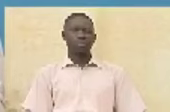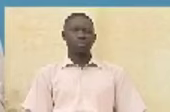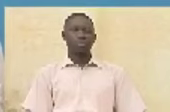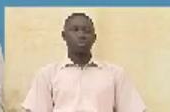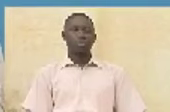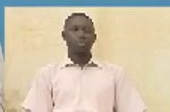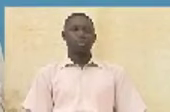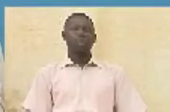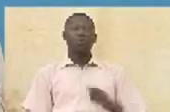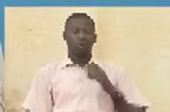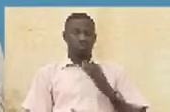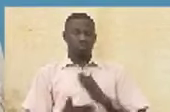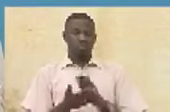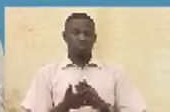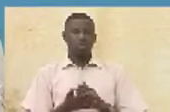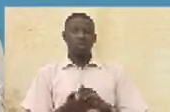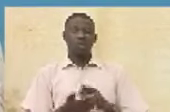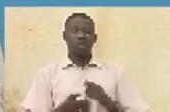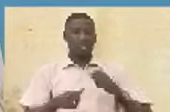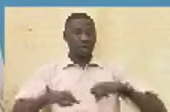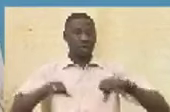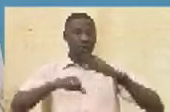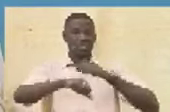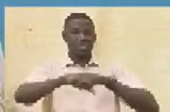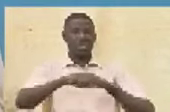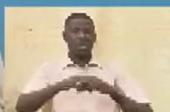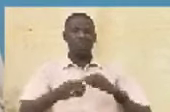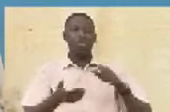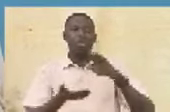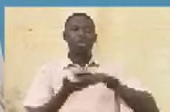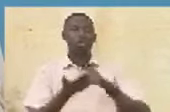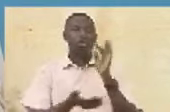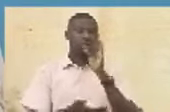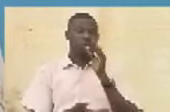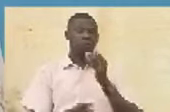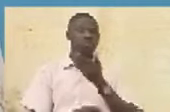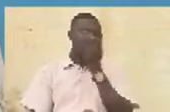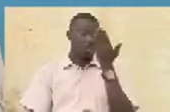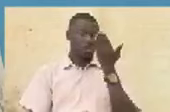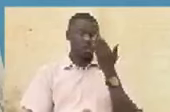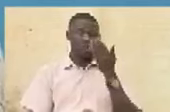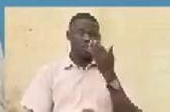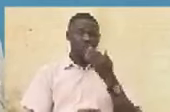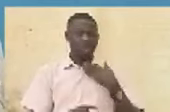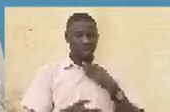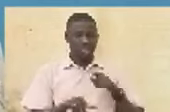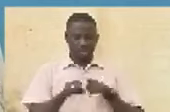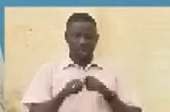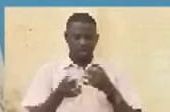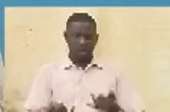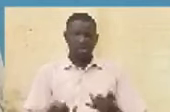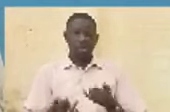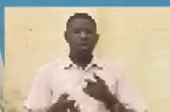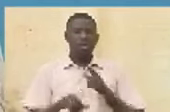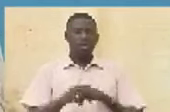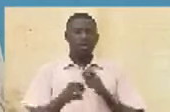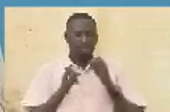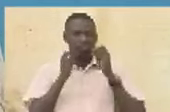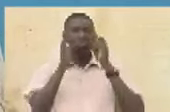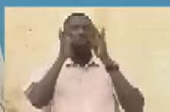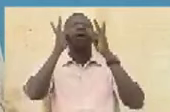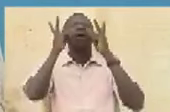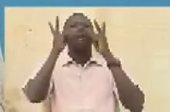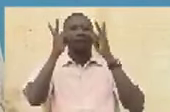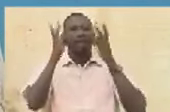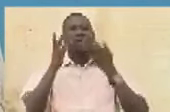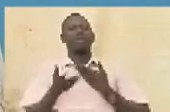the morning, around the time that we are in now, by that time, I have regained consciousness. I